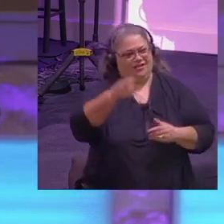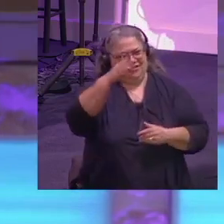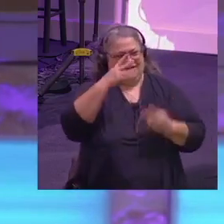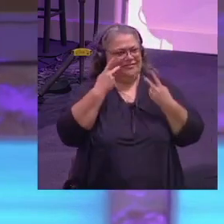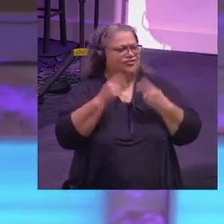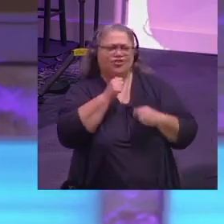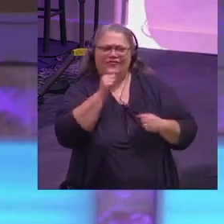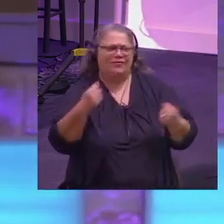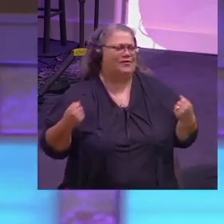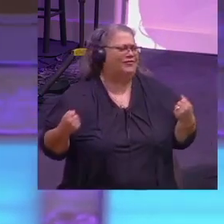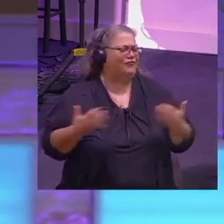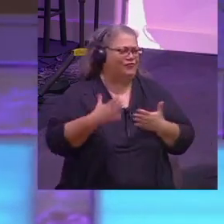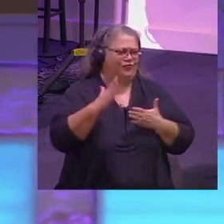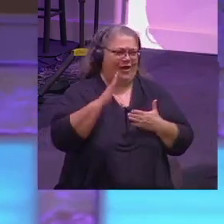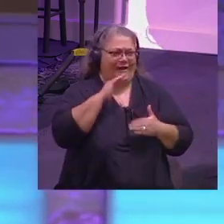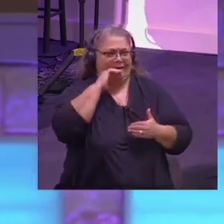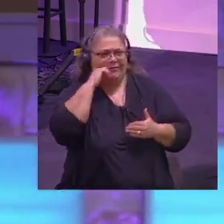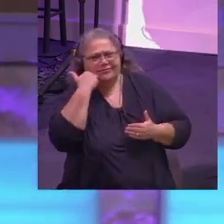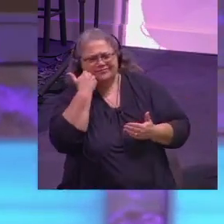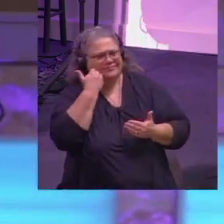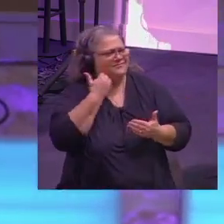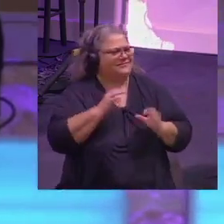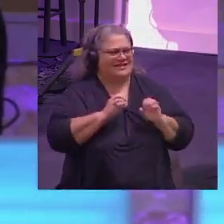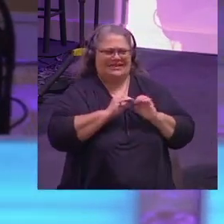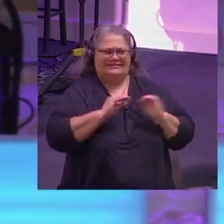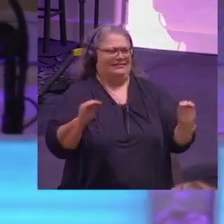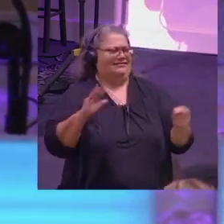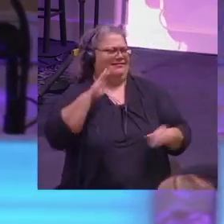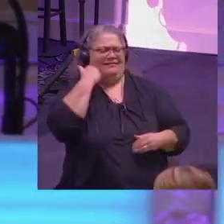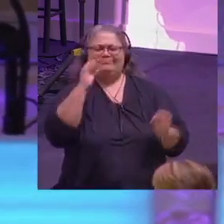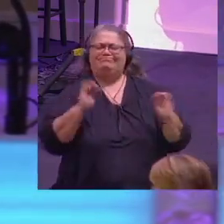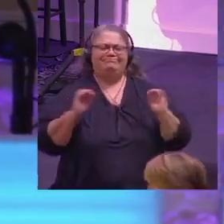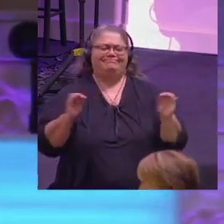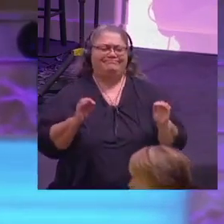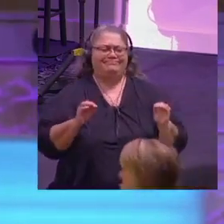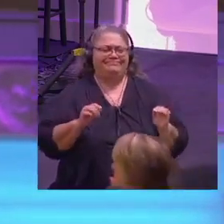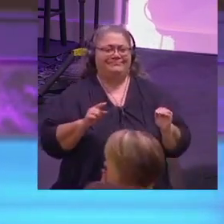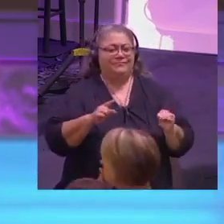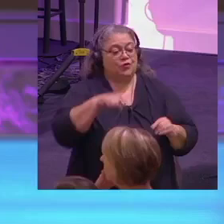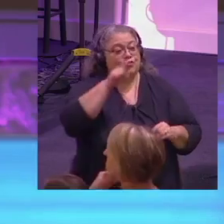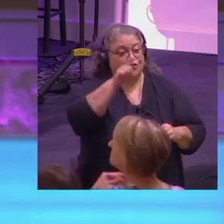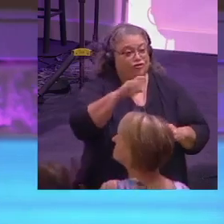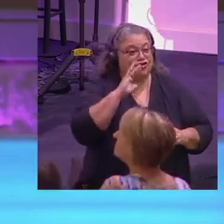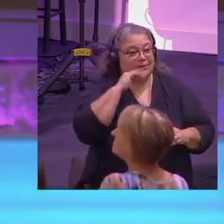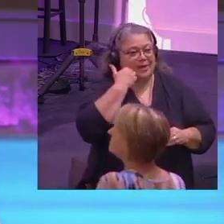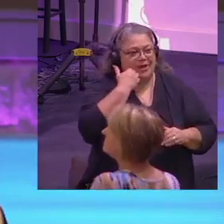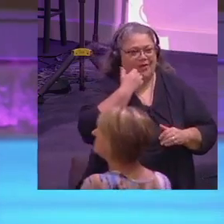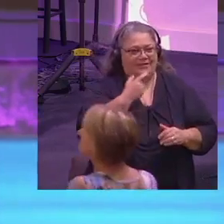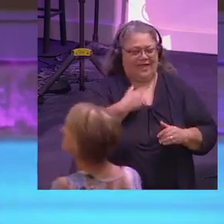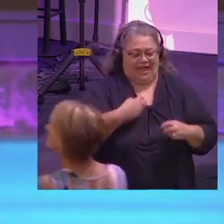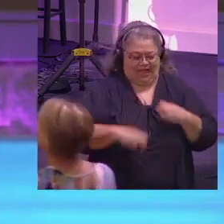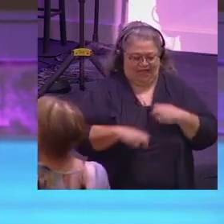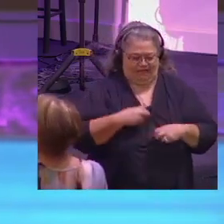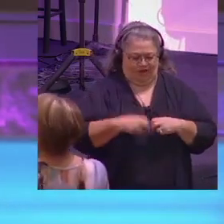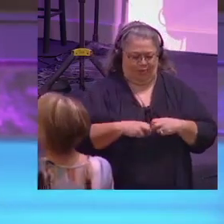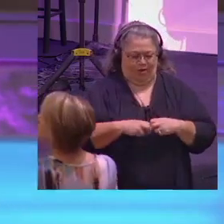be afraid. You don't have to be ashamed. There's nothing to be embarrassed about. You know what you ought to be embarrassed about is saying, I got a problem,